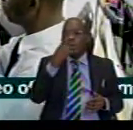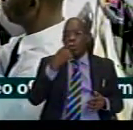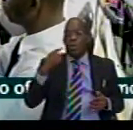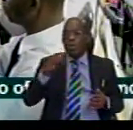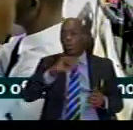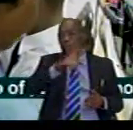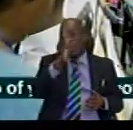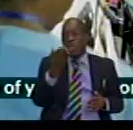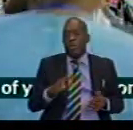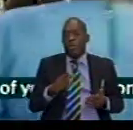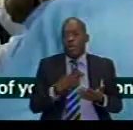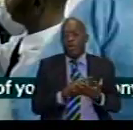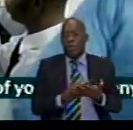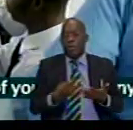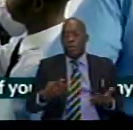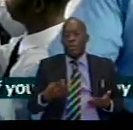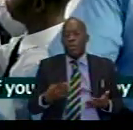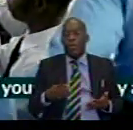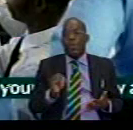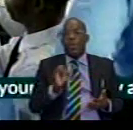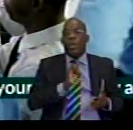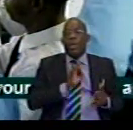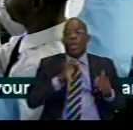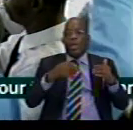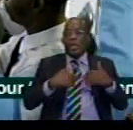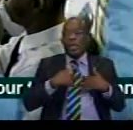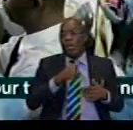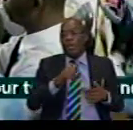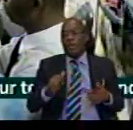Who never fell?